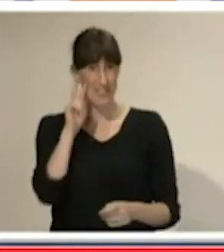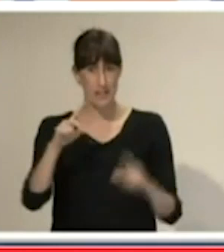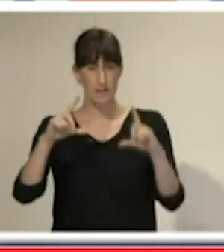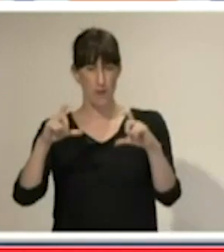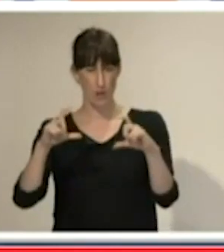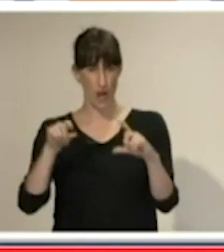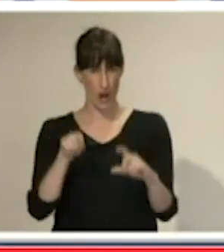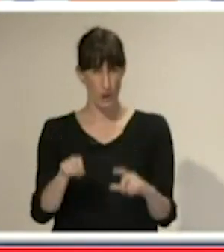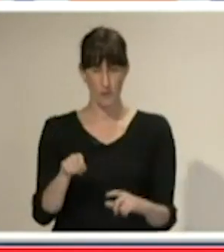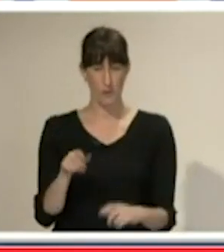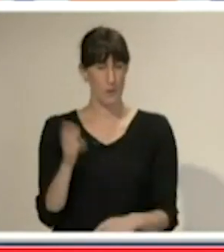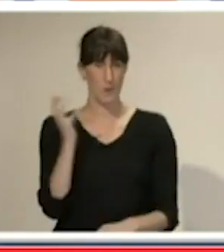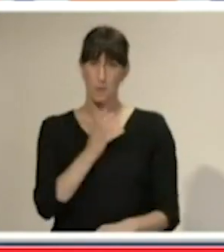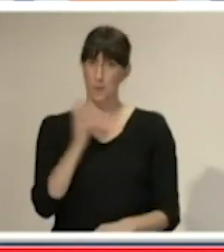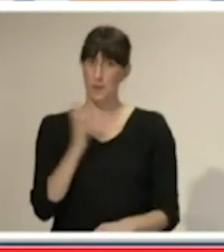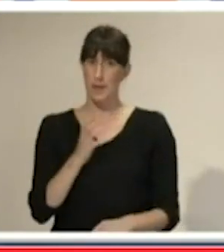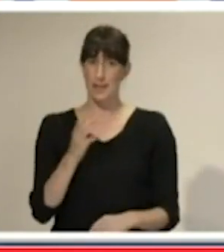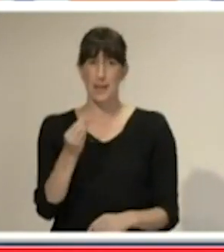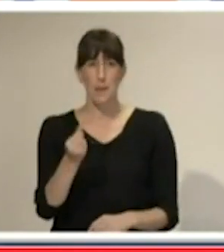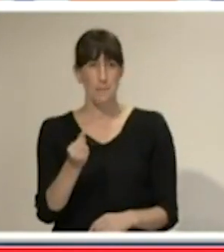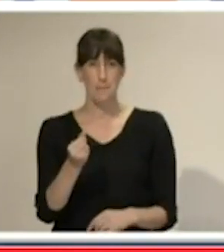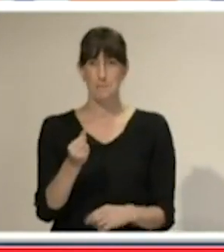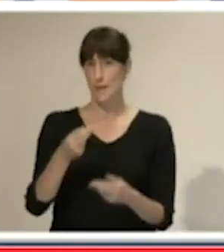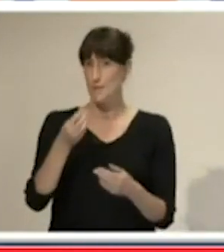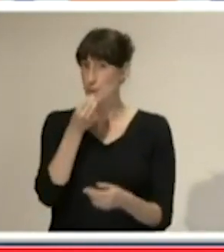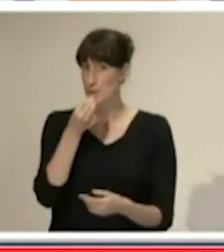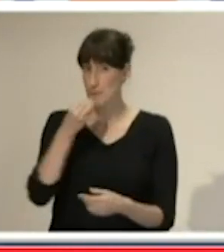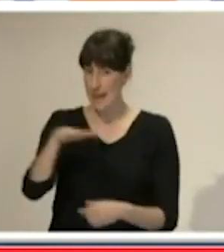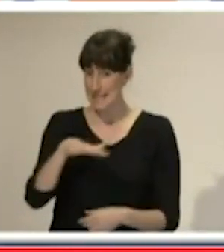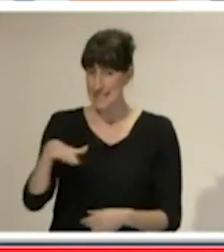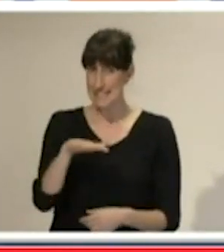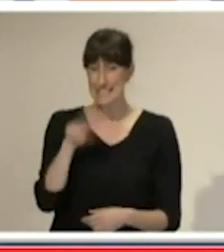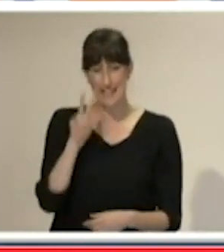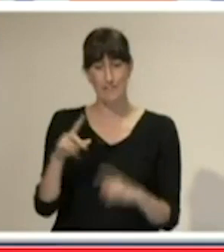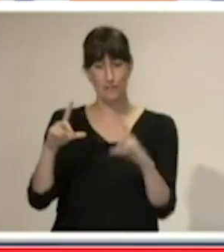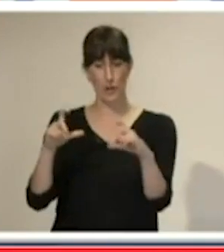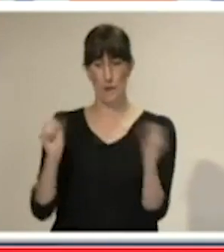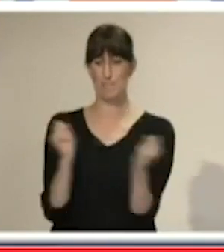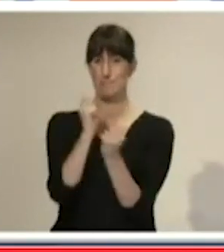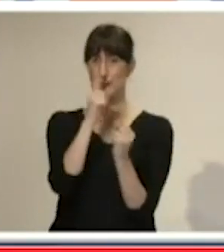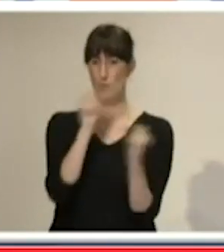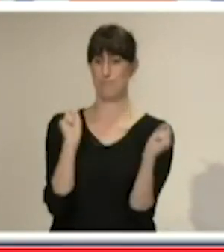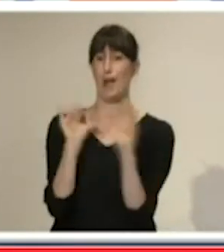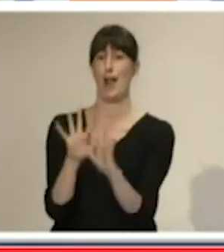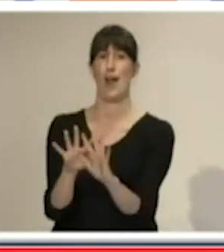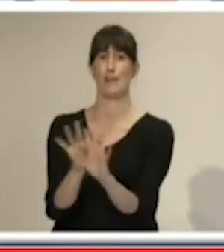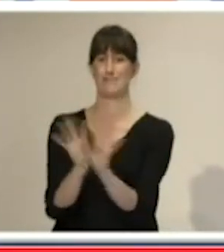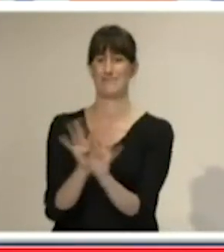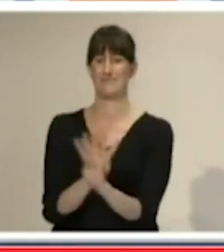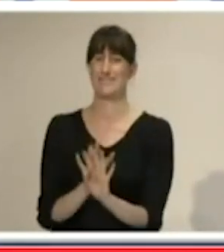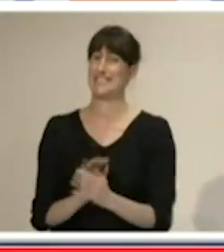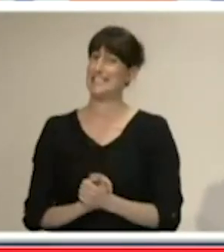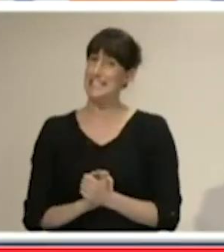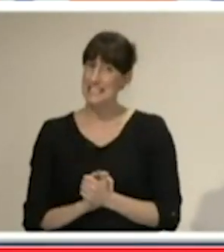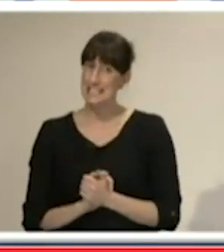of persistent photos that lingered around from some places in particular, and I've been told that MB and Health